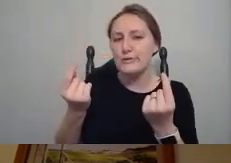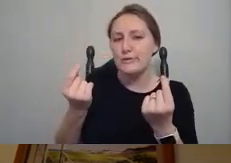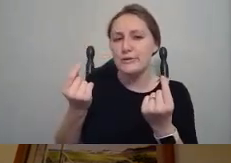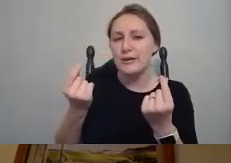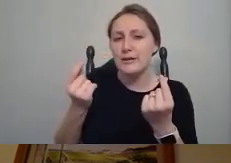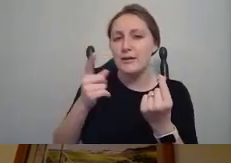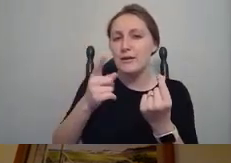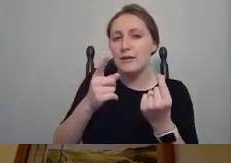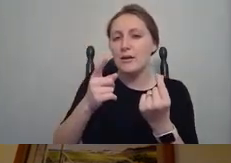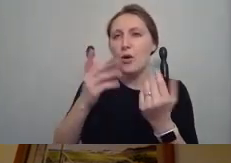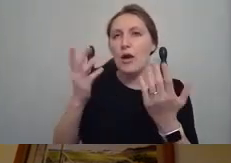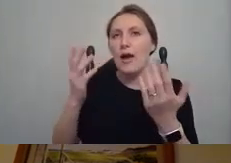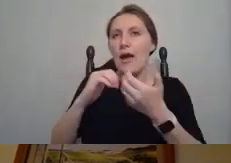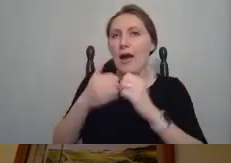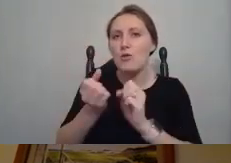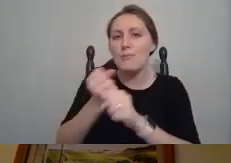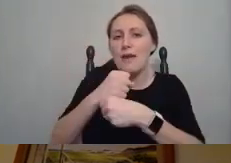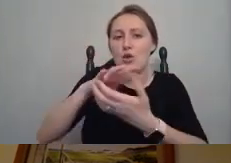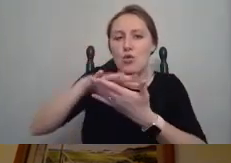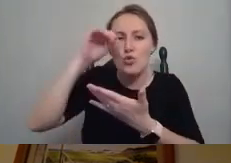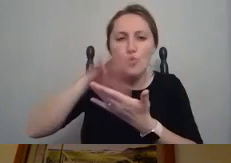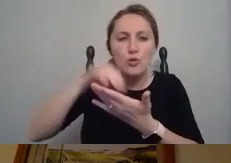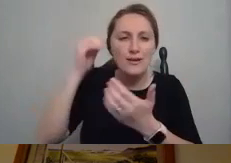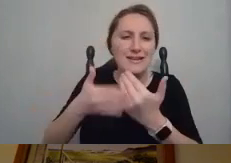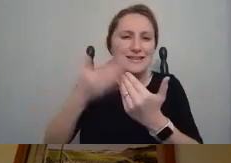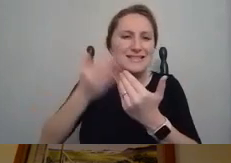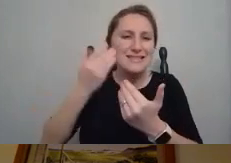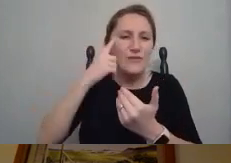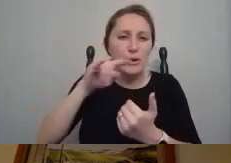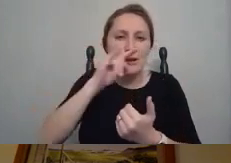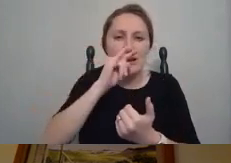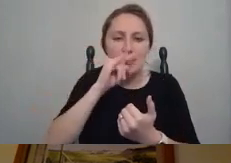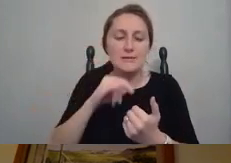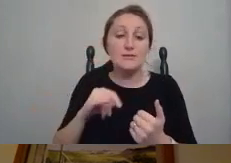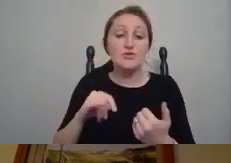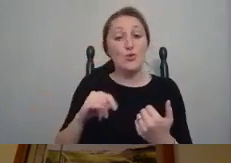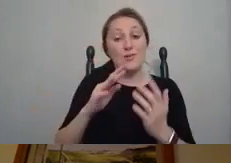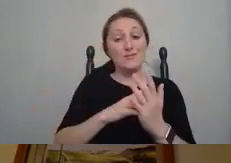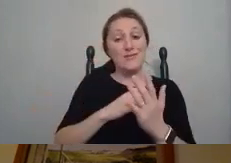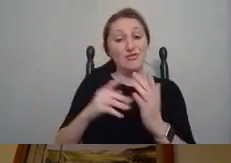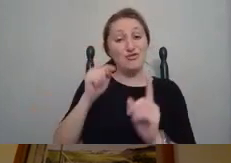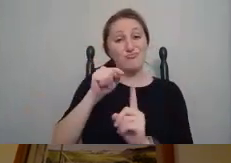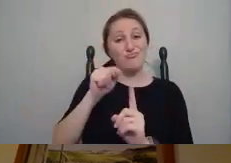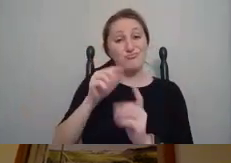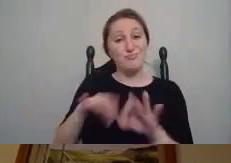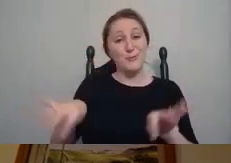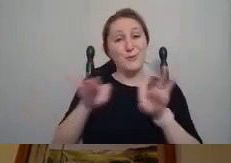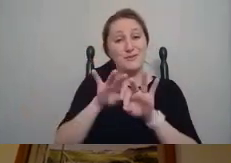will make learning easier for the kids? So I think what I said about the schedule is really important. And whether